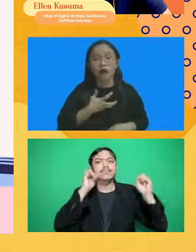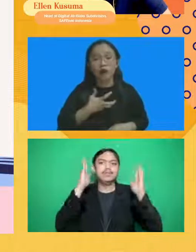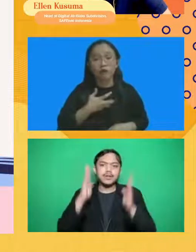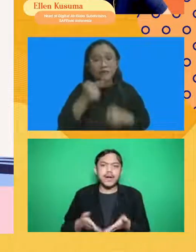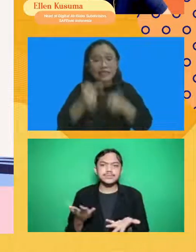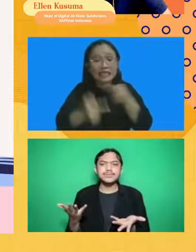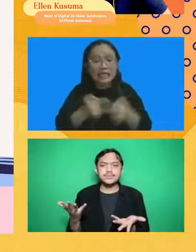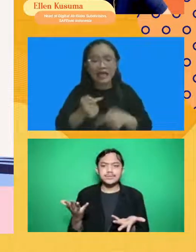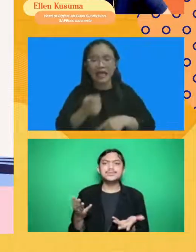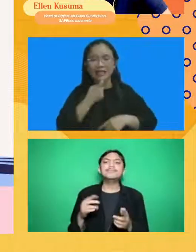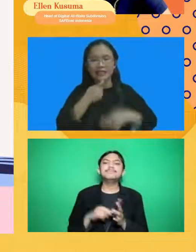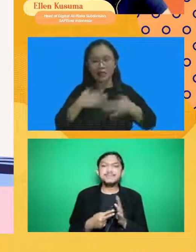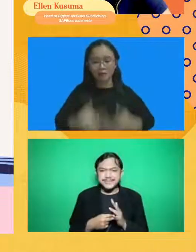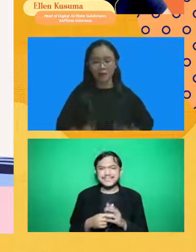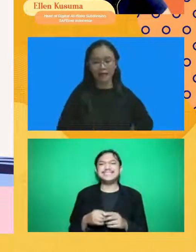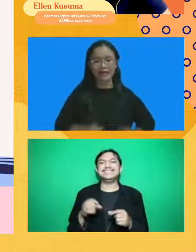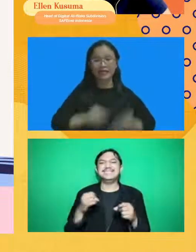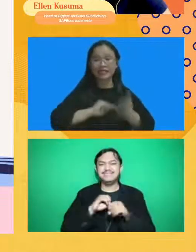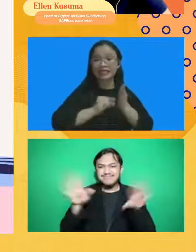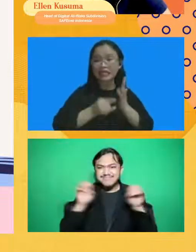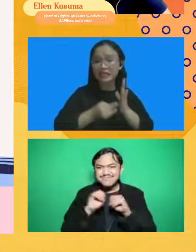think